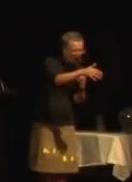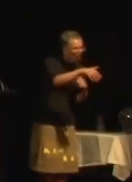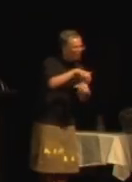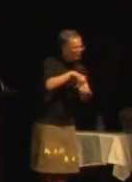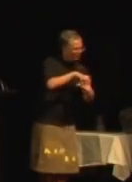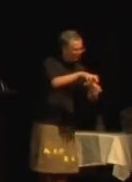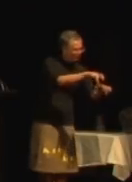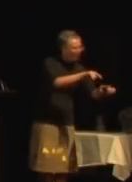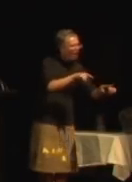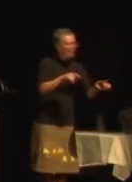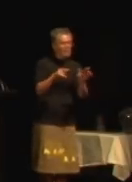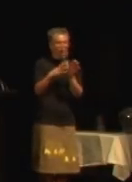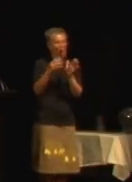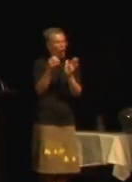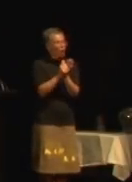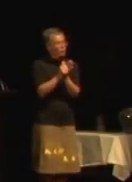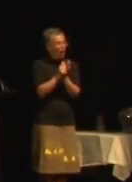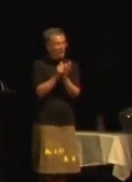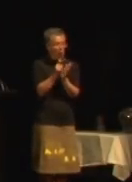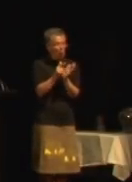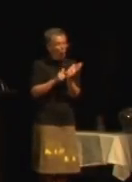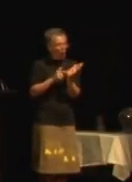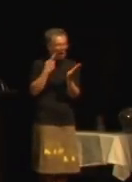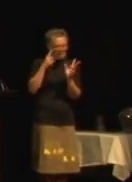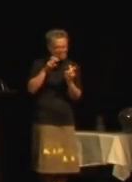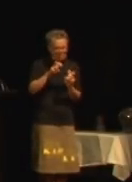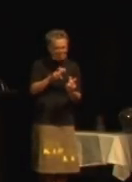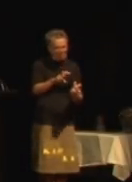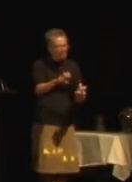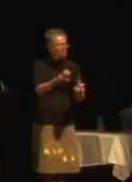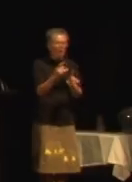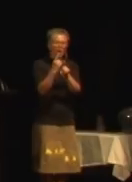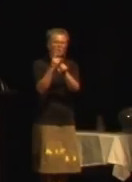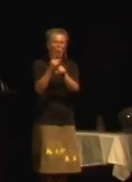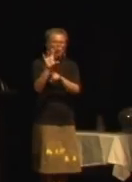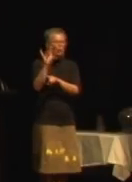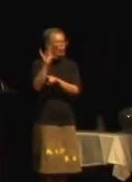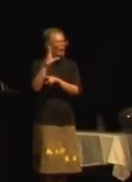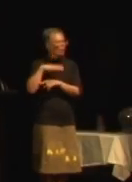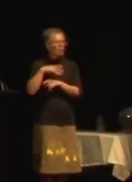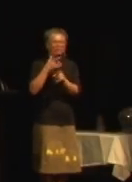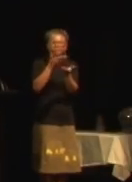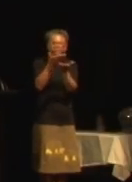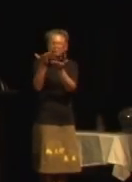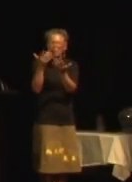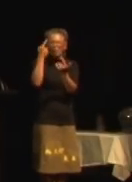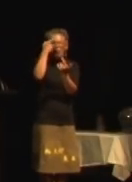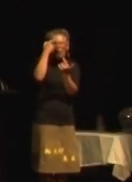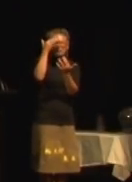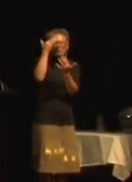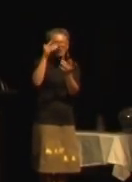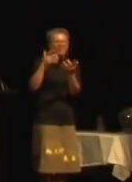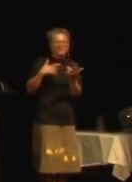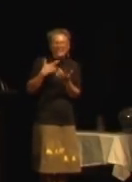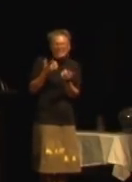And most importantly, I talked to queer women who modeled for On Our Backs about their thoughts and feelings about this. I guess I should explain